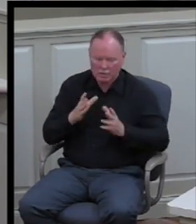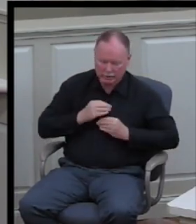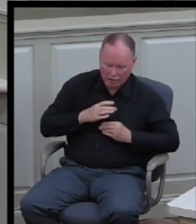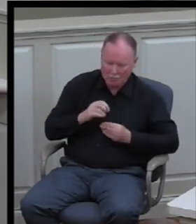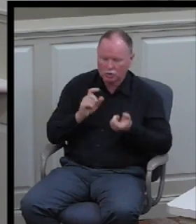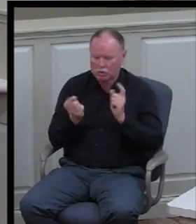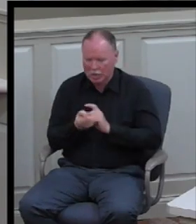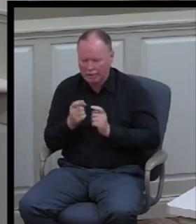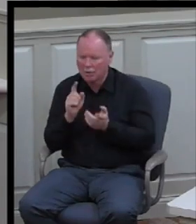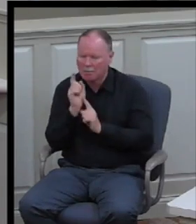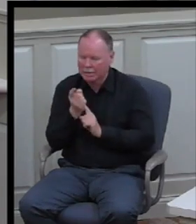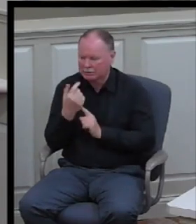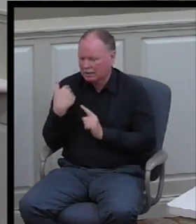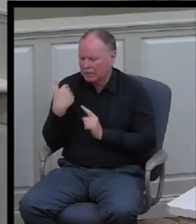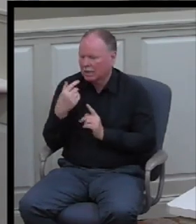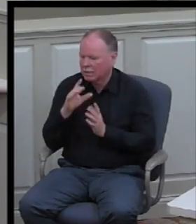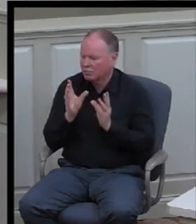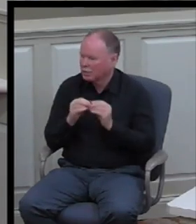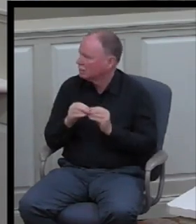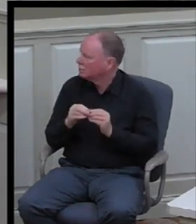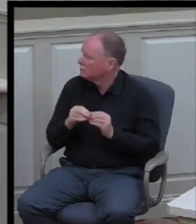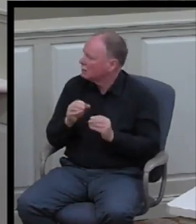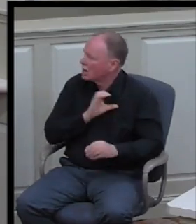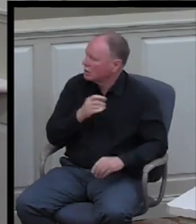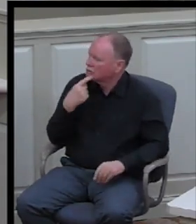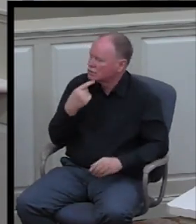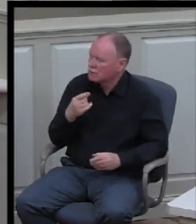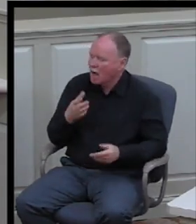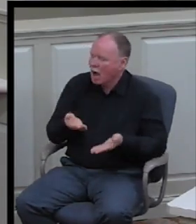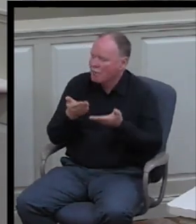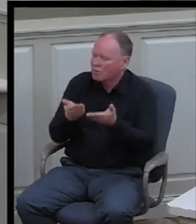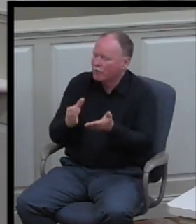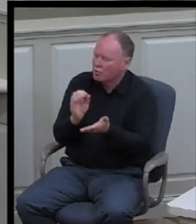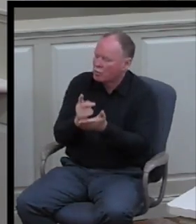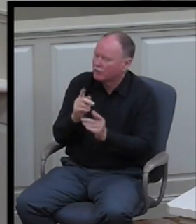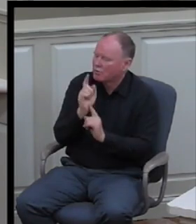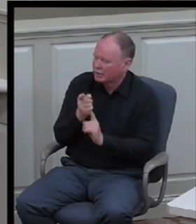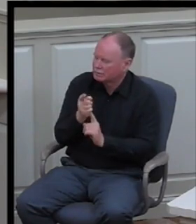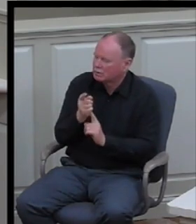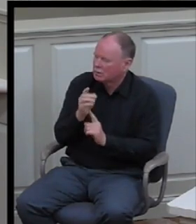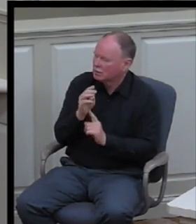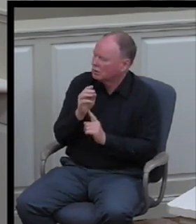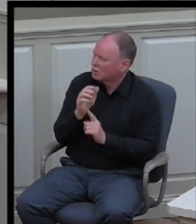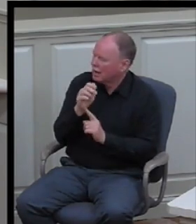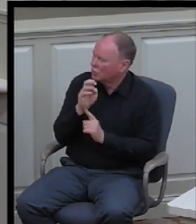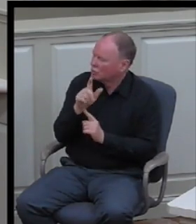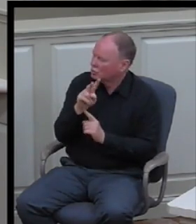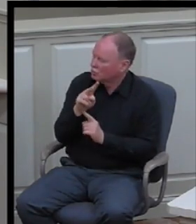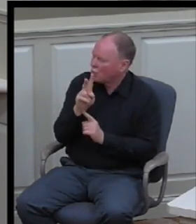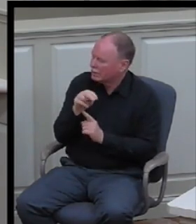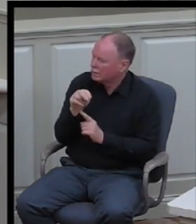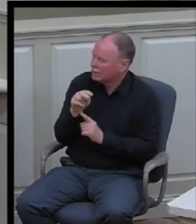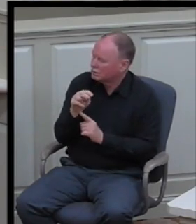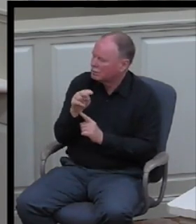amend. I move for approval of the minutes as presented. the meeting of April 22nd,